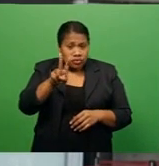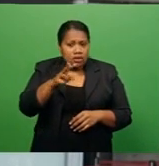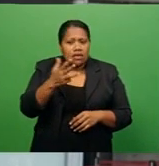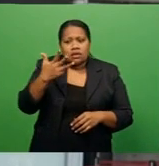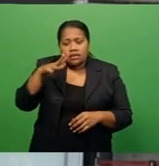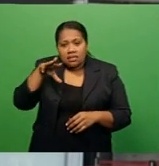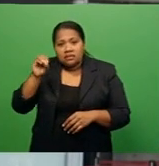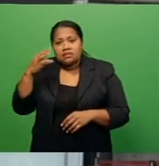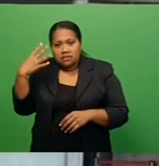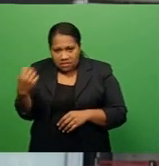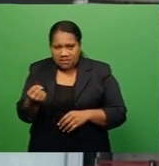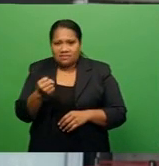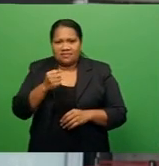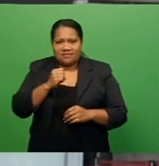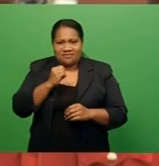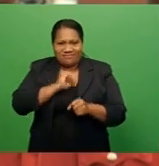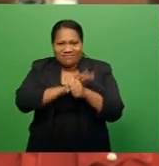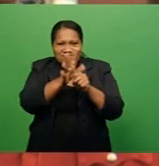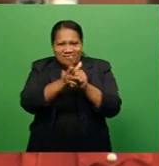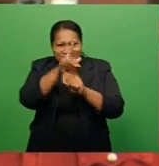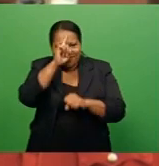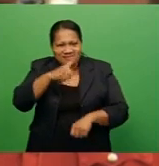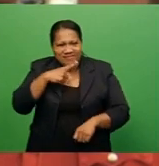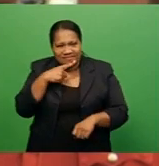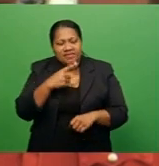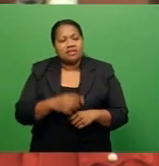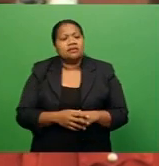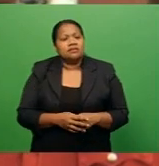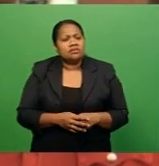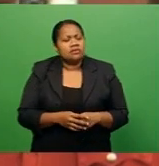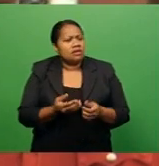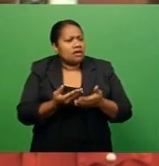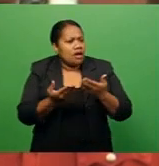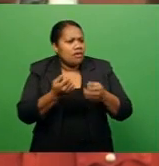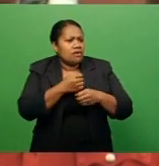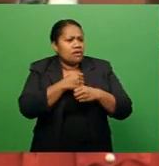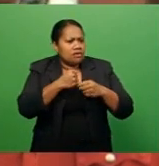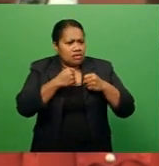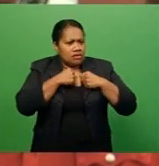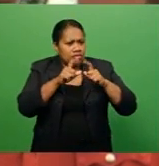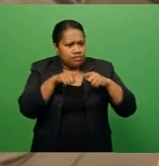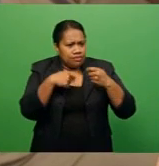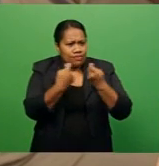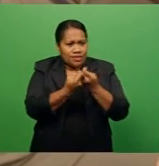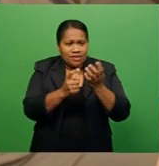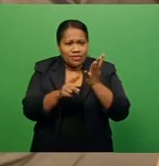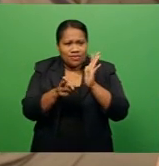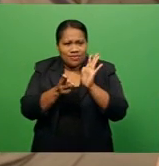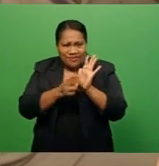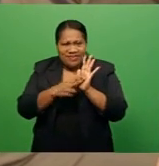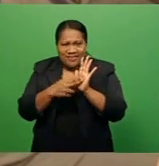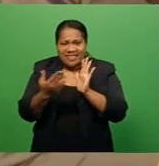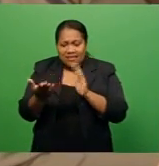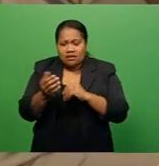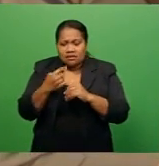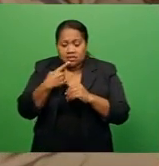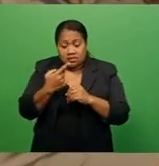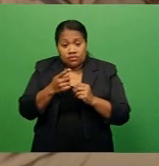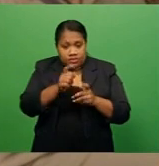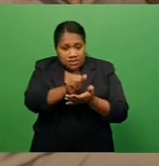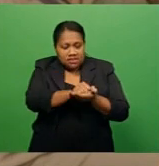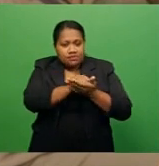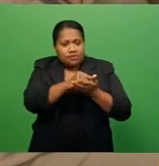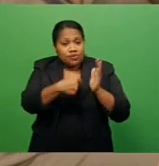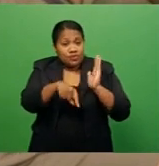positive. And the way our troops and the UN have reacted is that we treat those that are tested positive as if